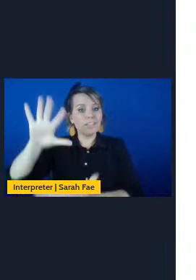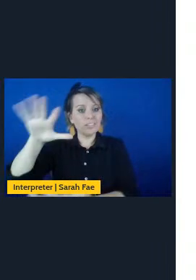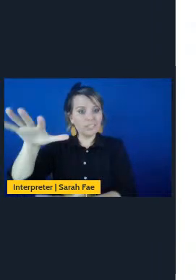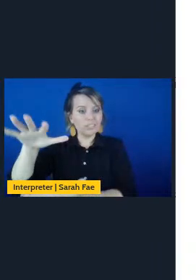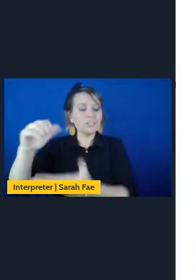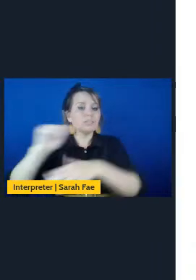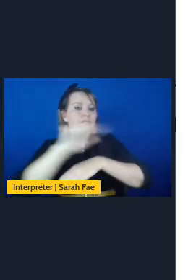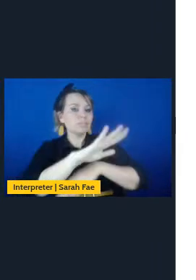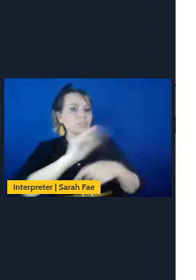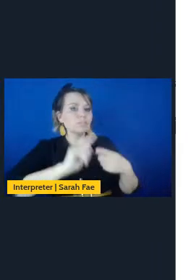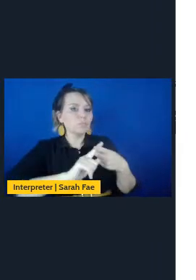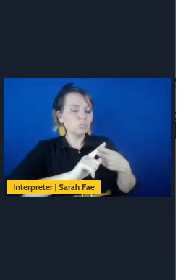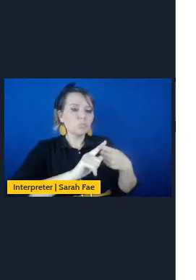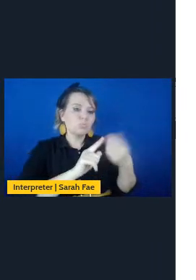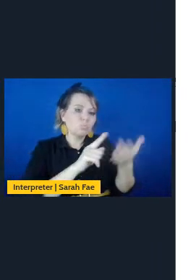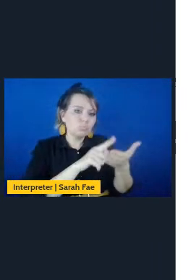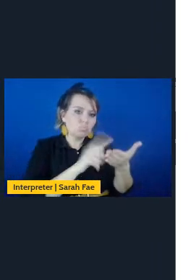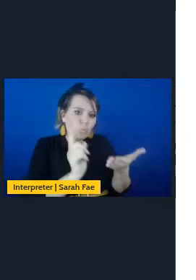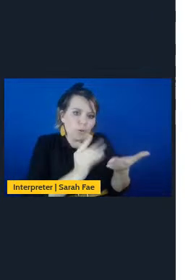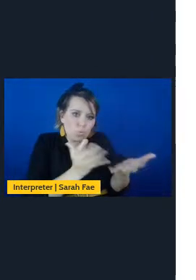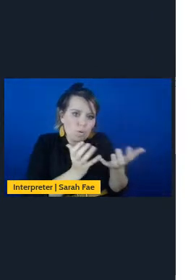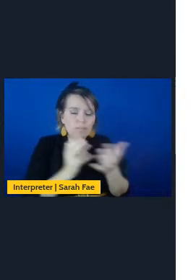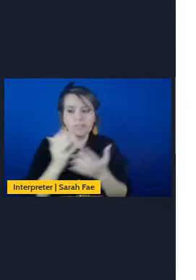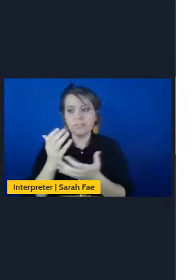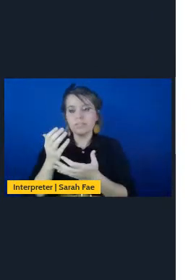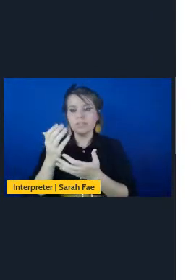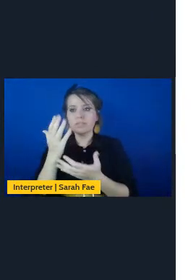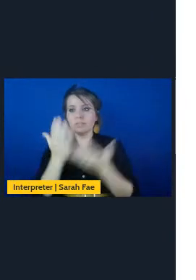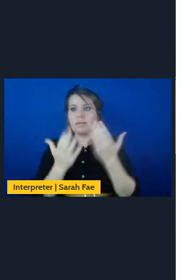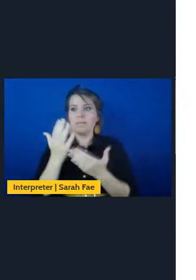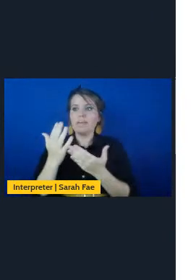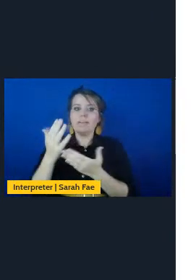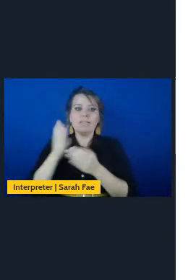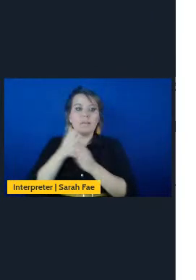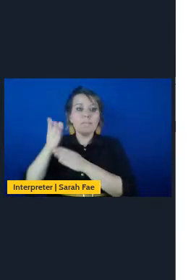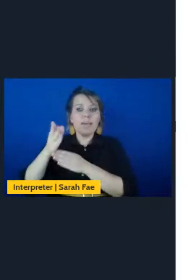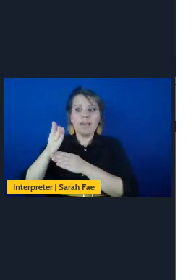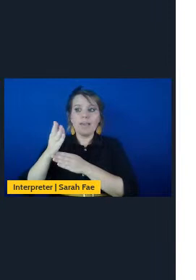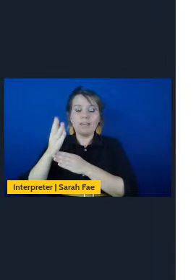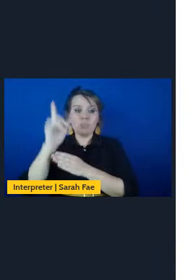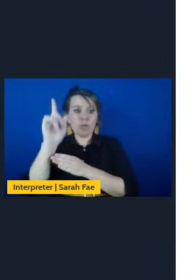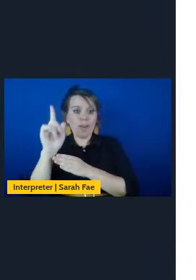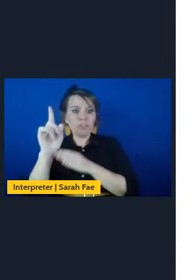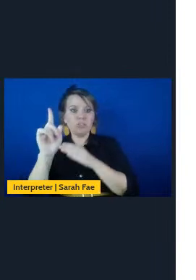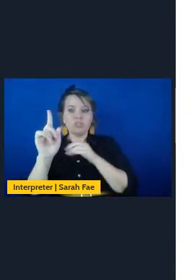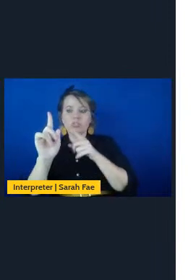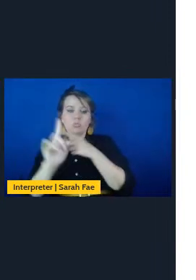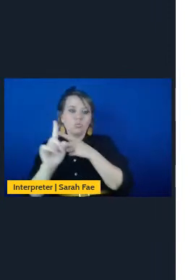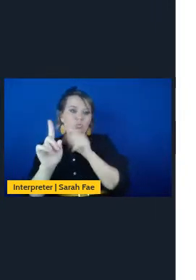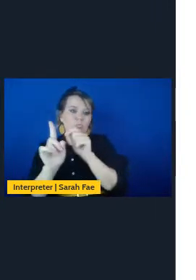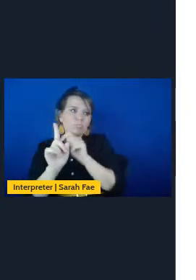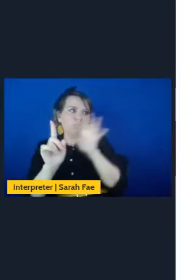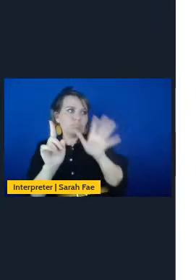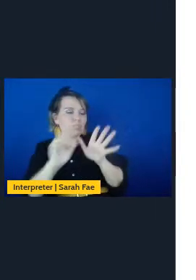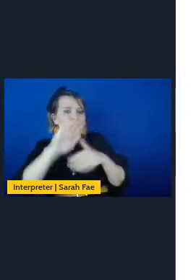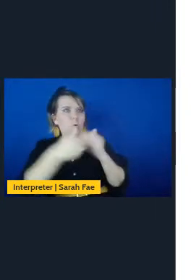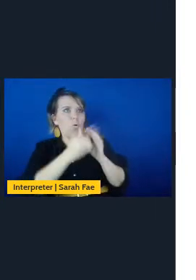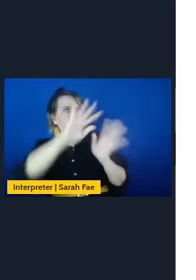cases. So from the main branch to all the environments, from the feature